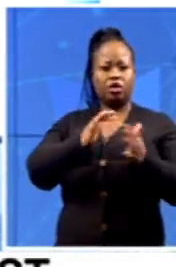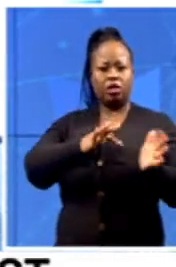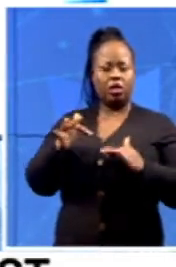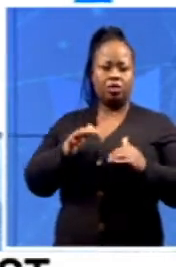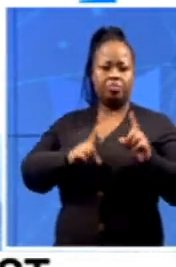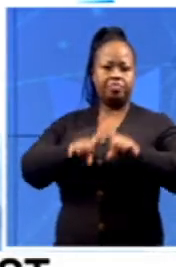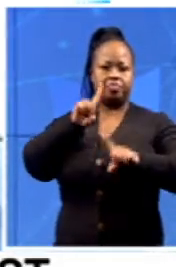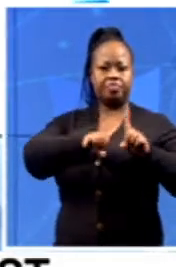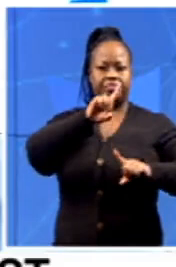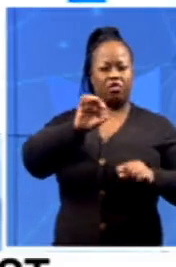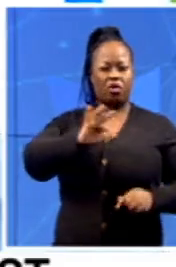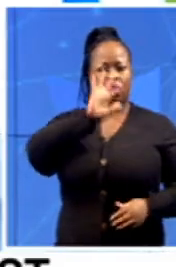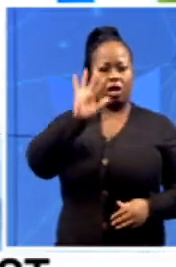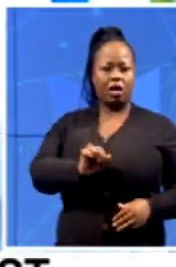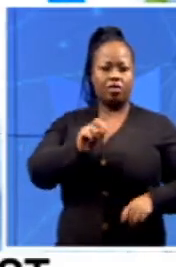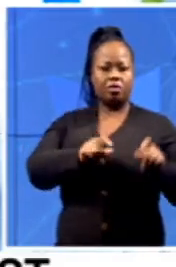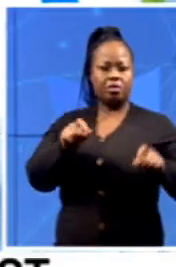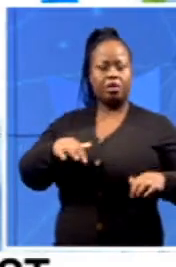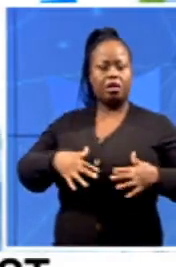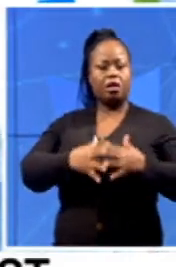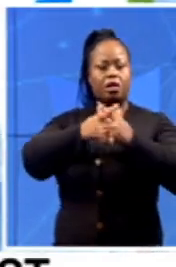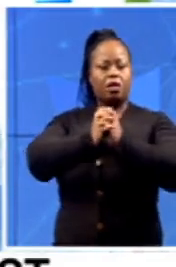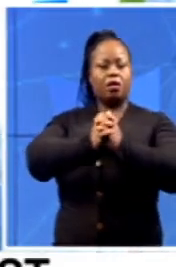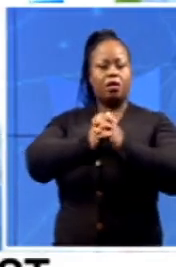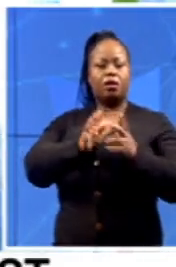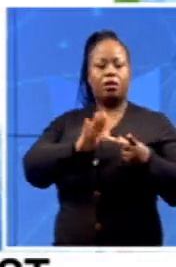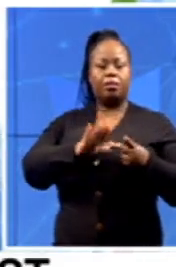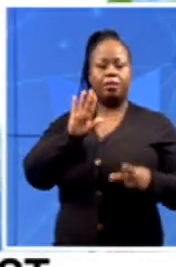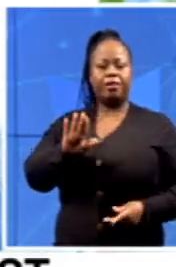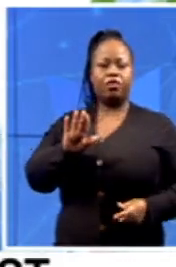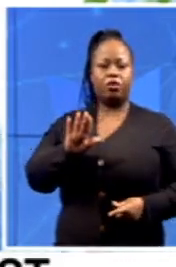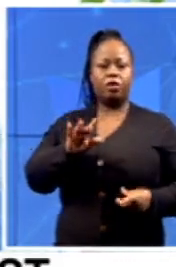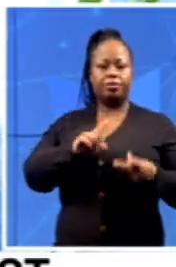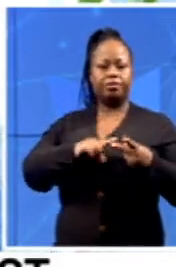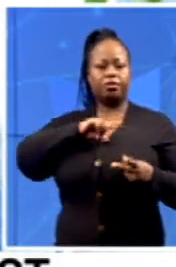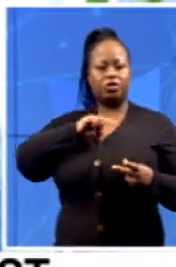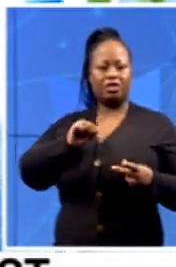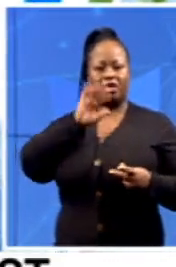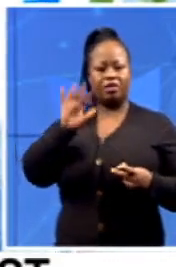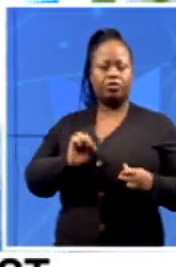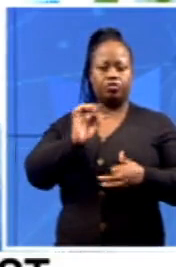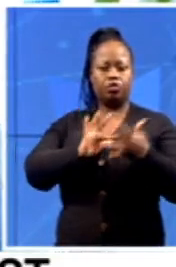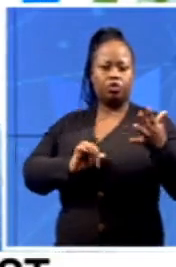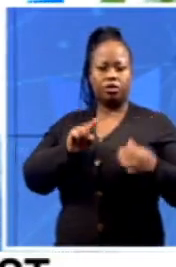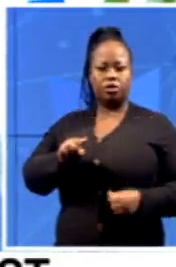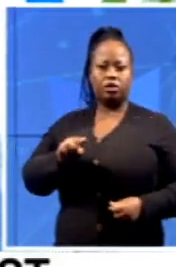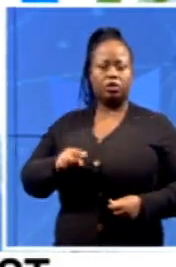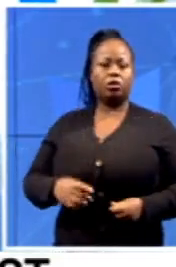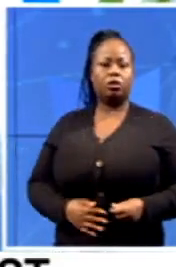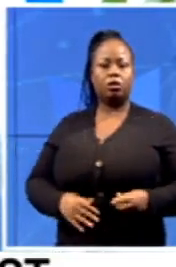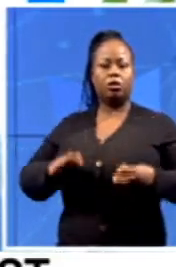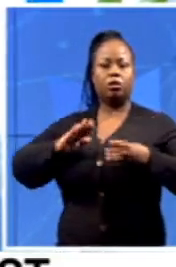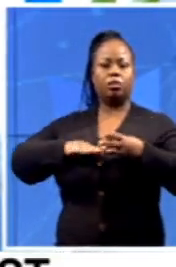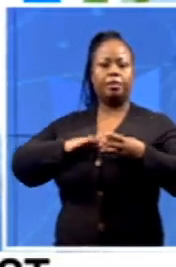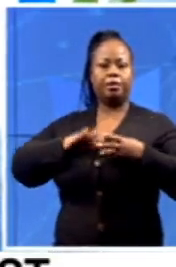success of who we are as Africans. Really, we are one heartbeat, and that is what it means about Africa and our stories and sharing the